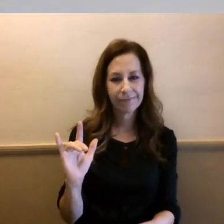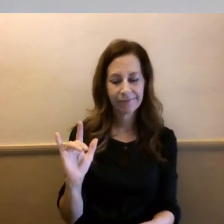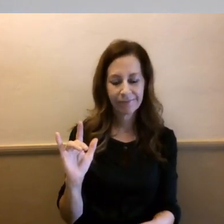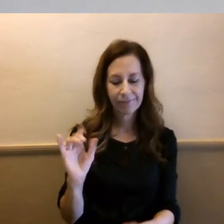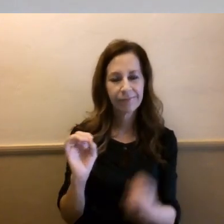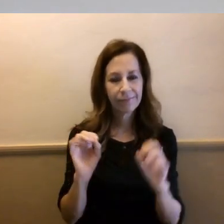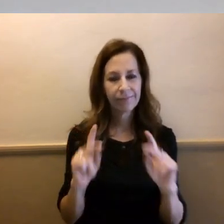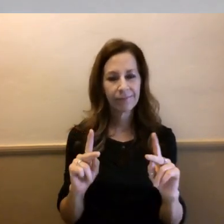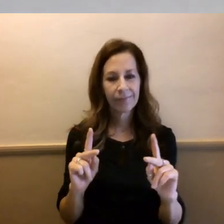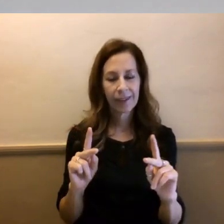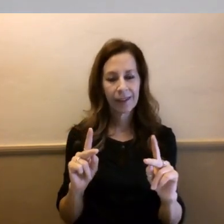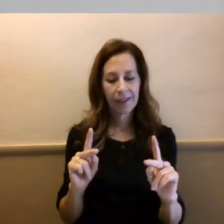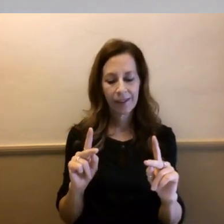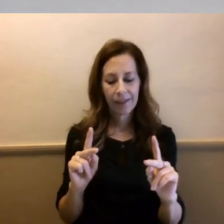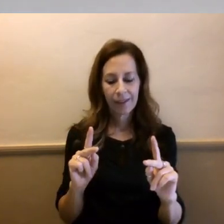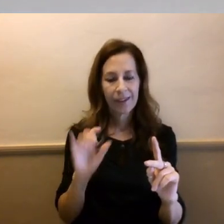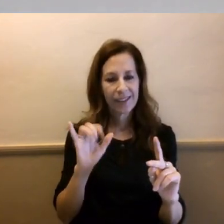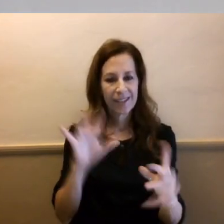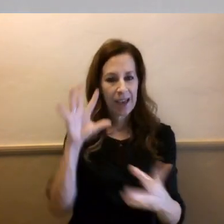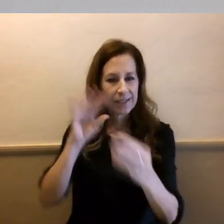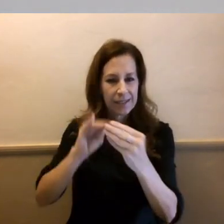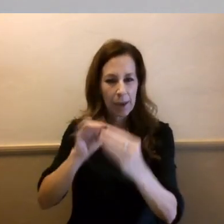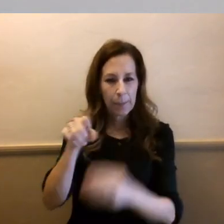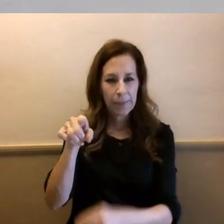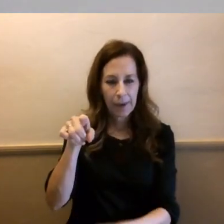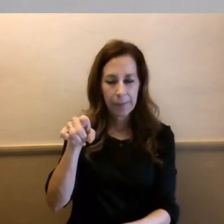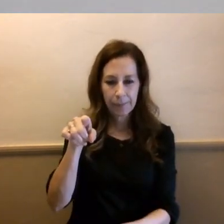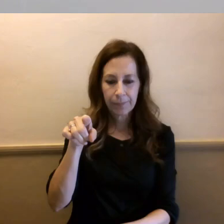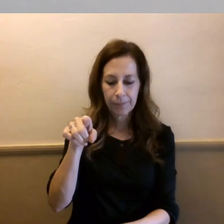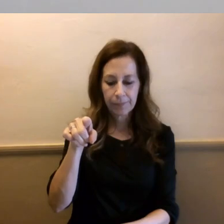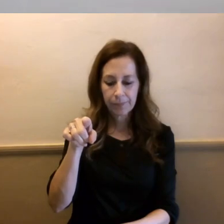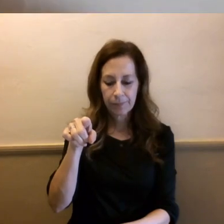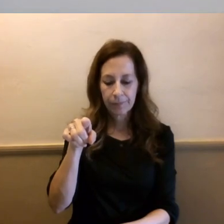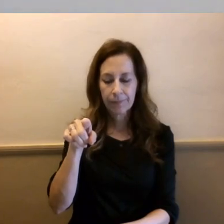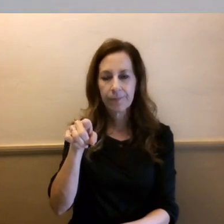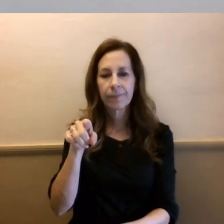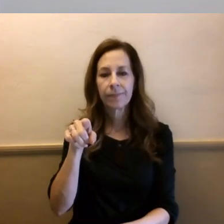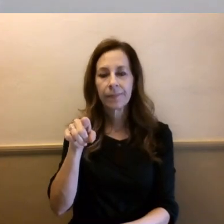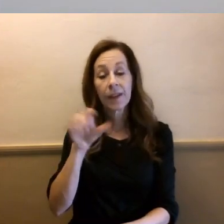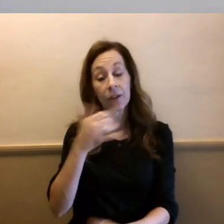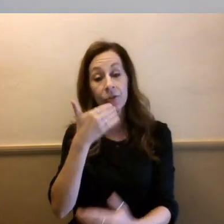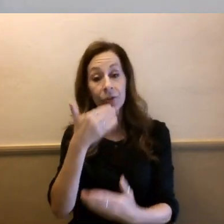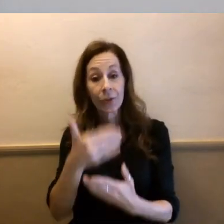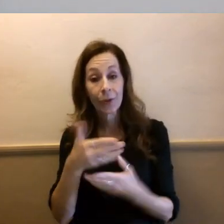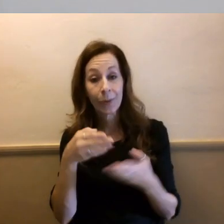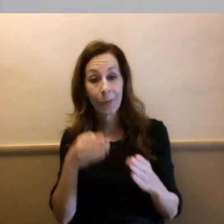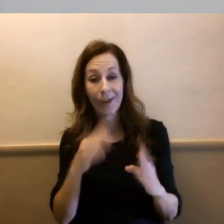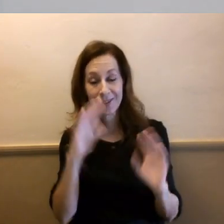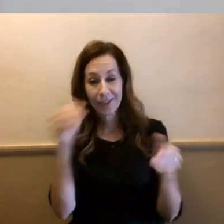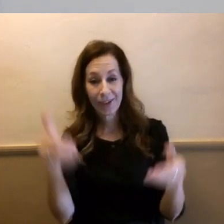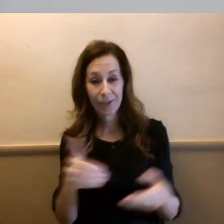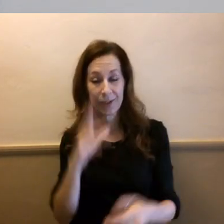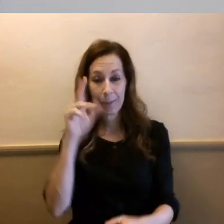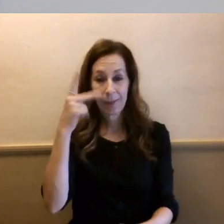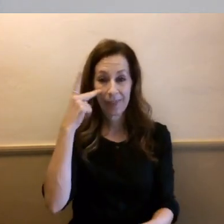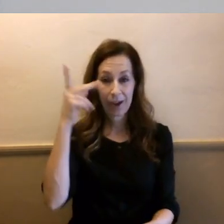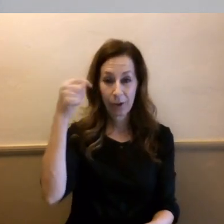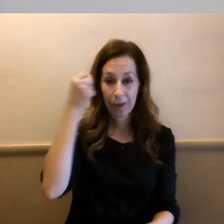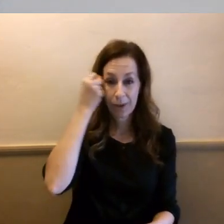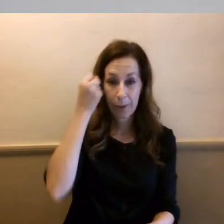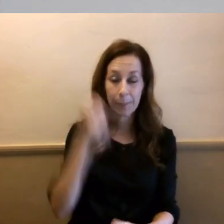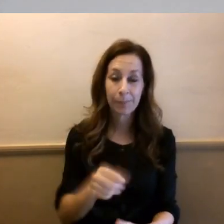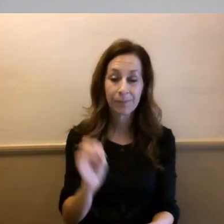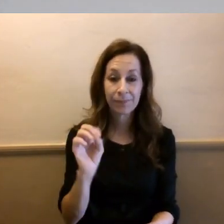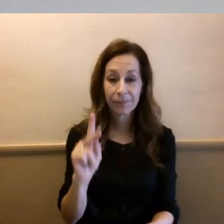25. All right, so that gets us this sum right here. So this is a good way to introduce the